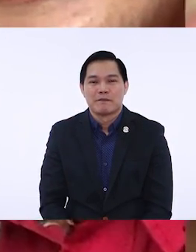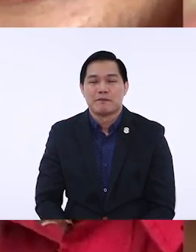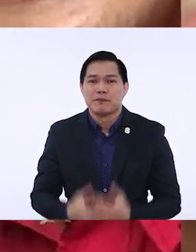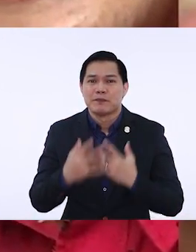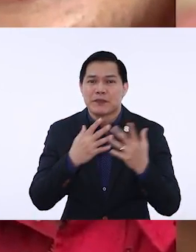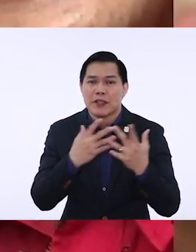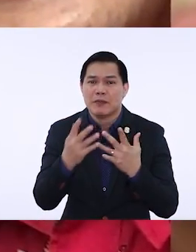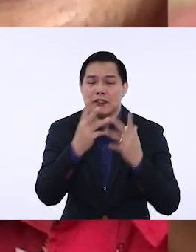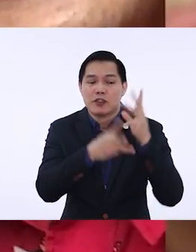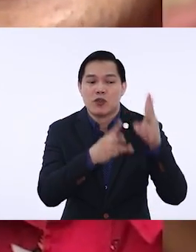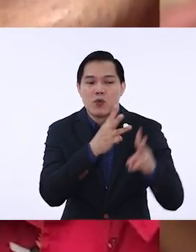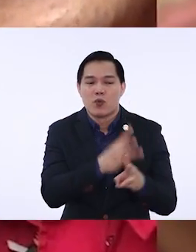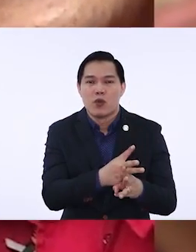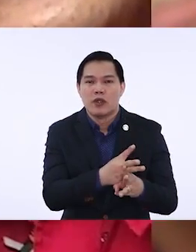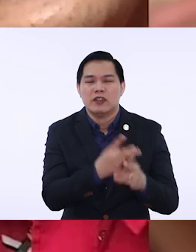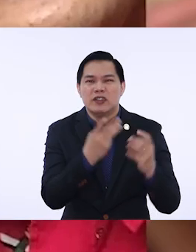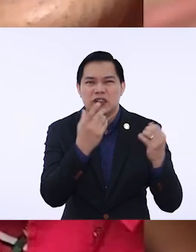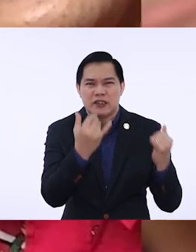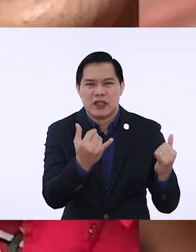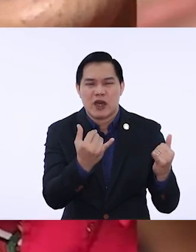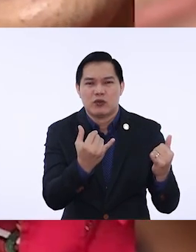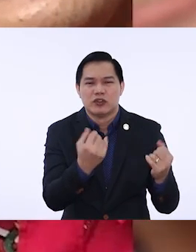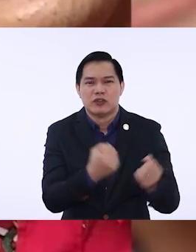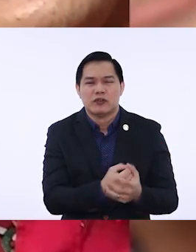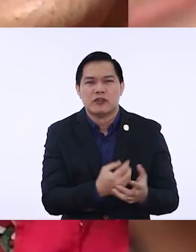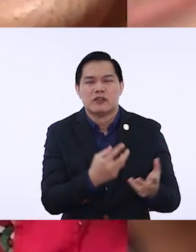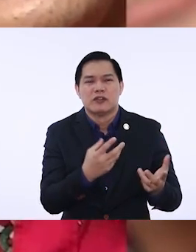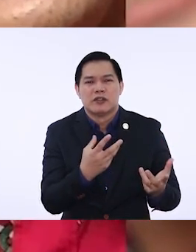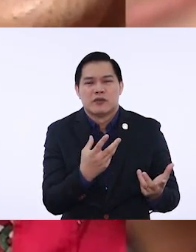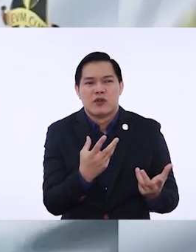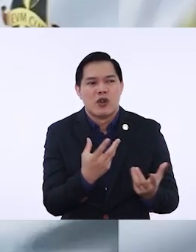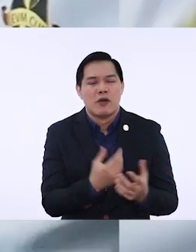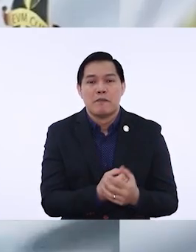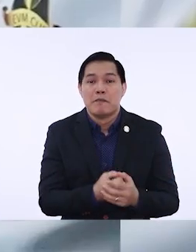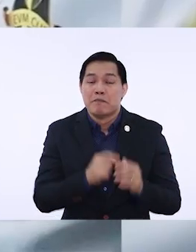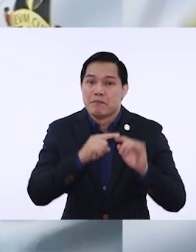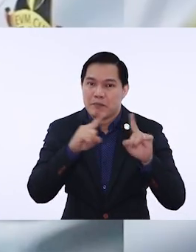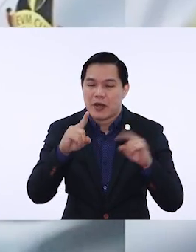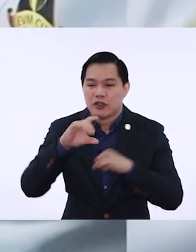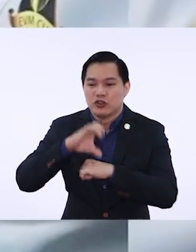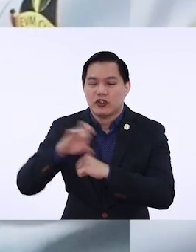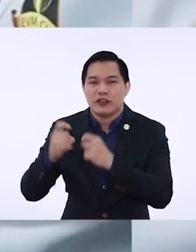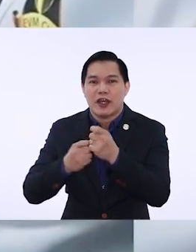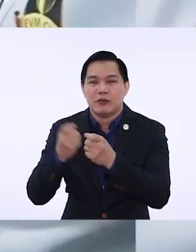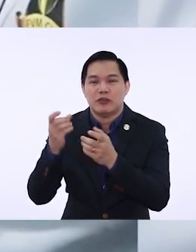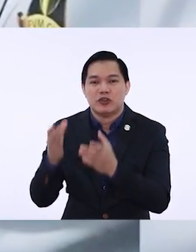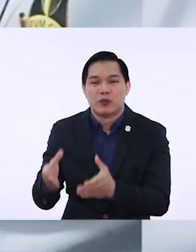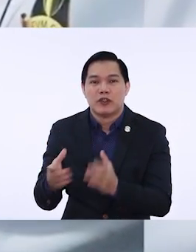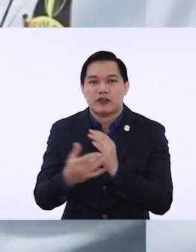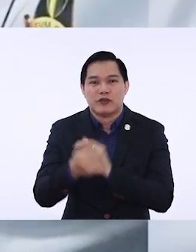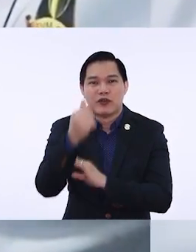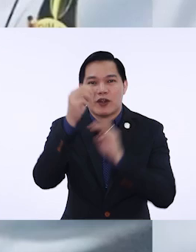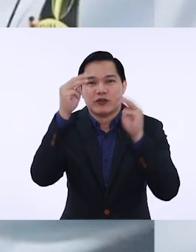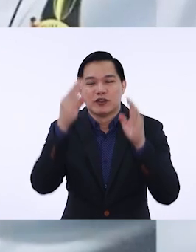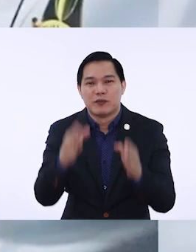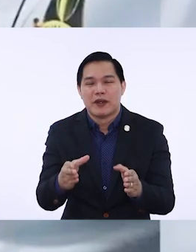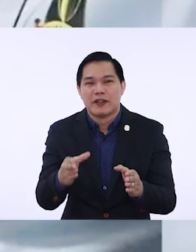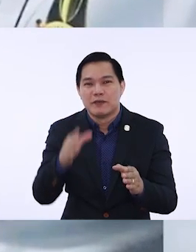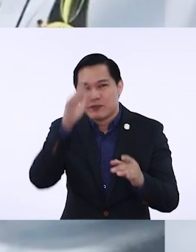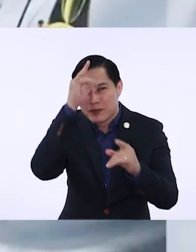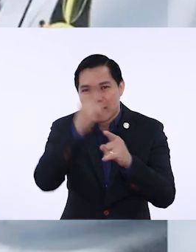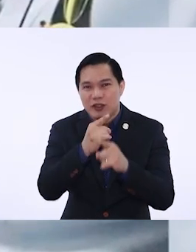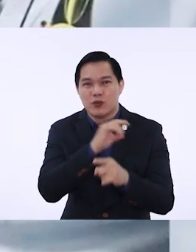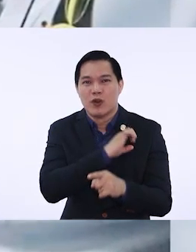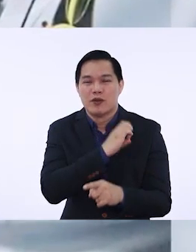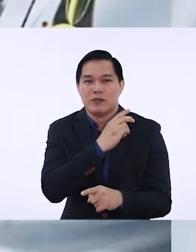Even though the world is suffering right now, the church administration, headed by the executive minister, Brother Eduardo V.